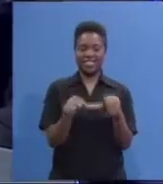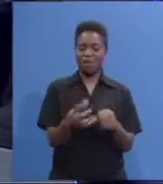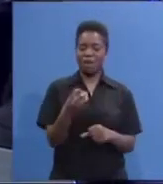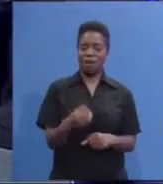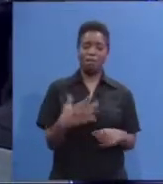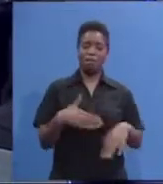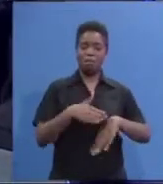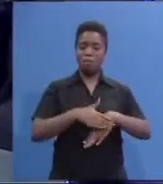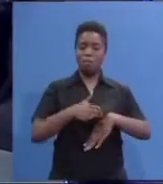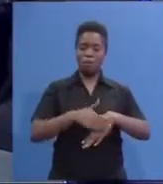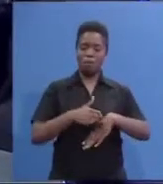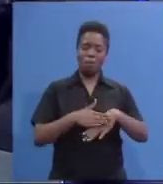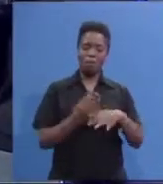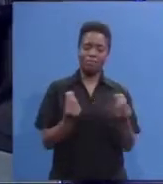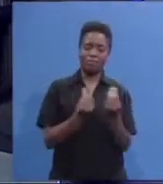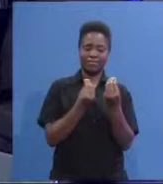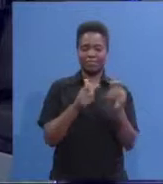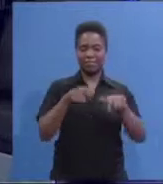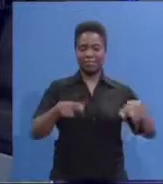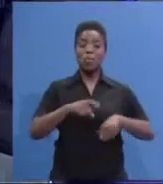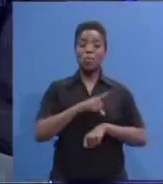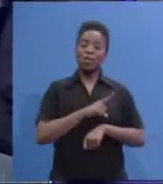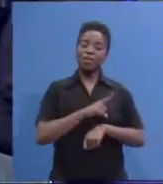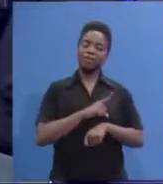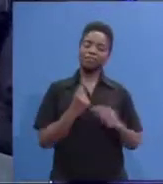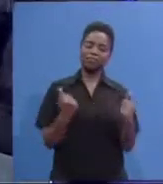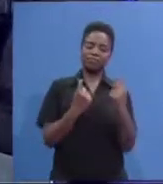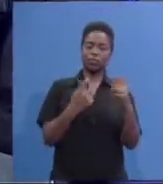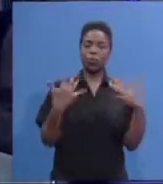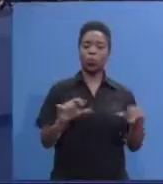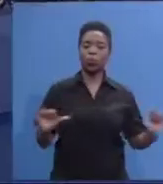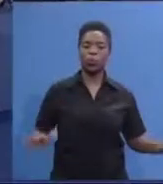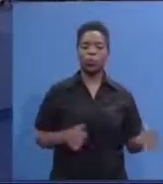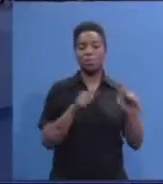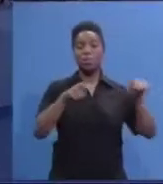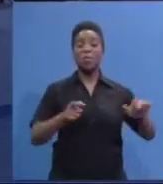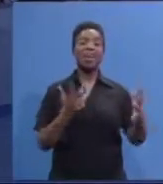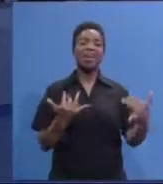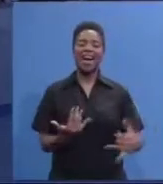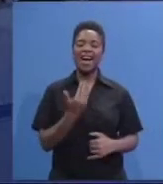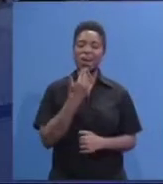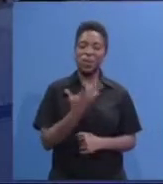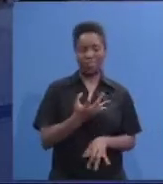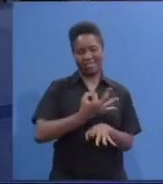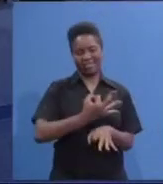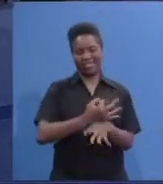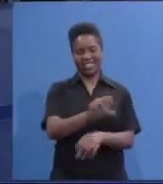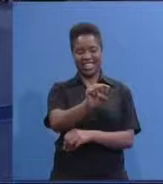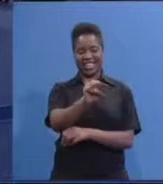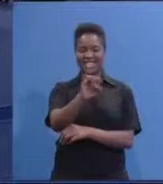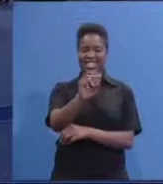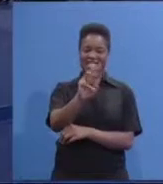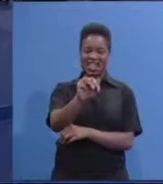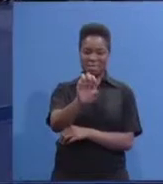legends in our midst as we celebrate a great icon indeed. And joining us right now is Utatu Kaifa Semenya, who needs